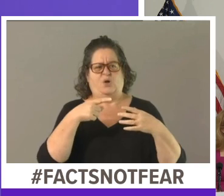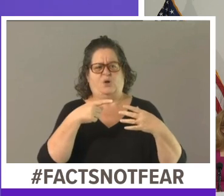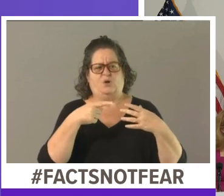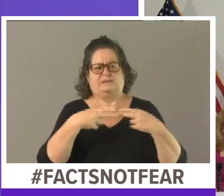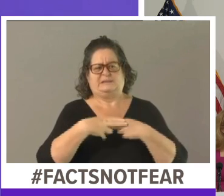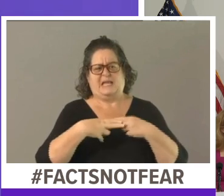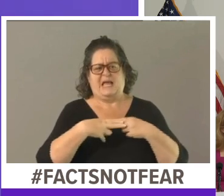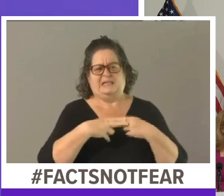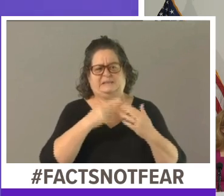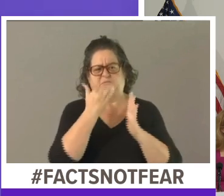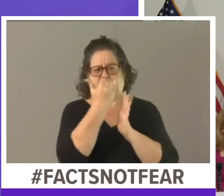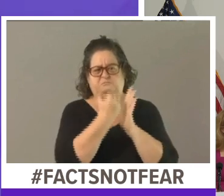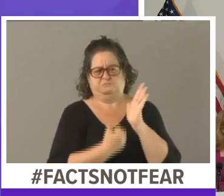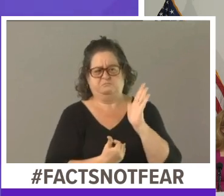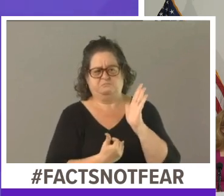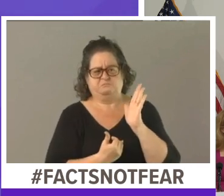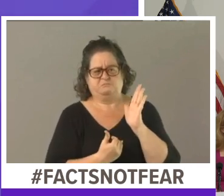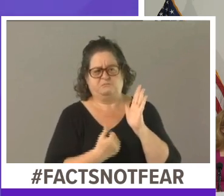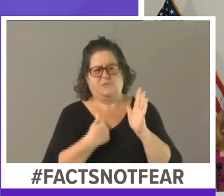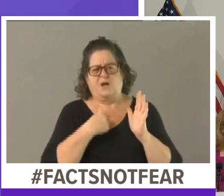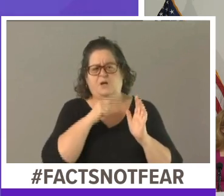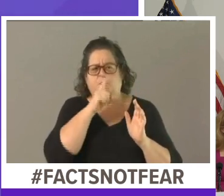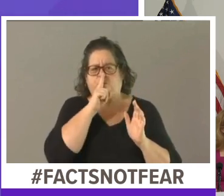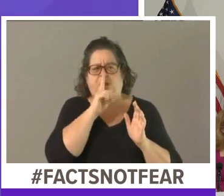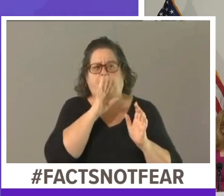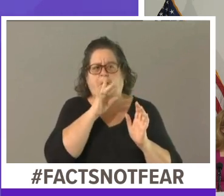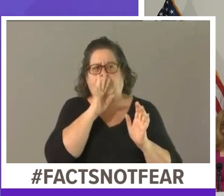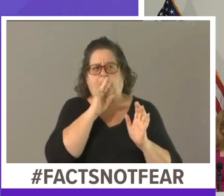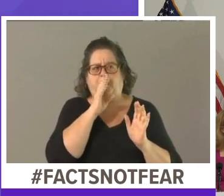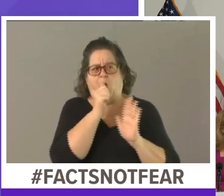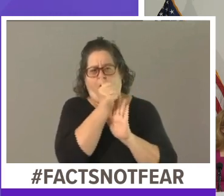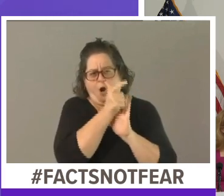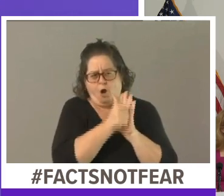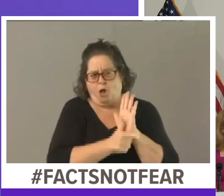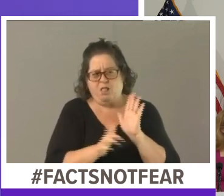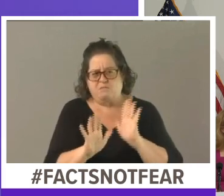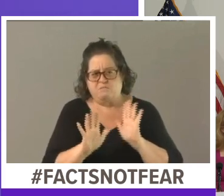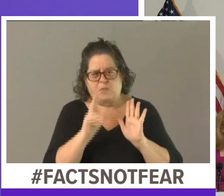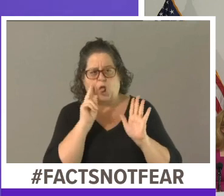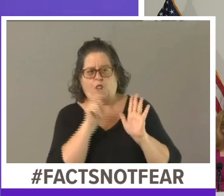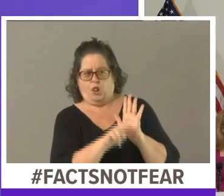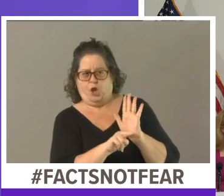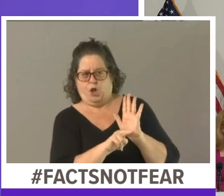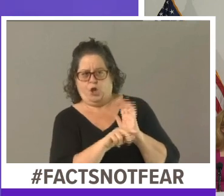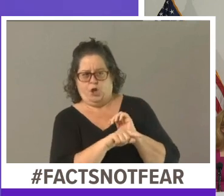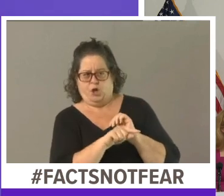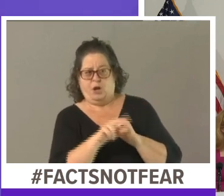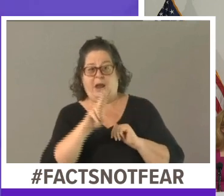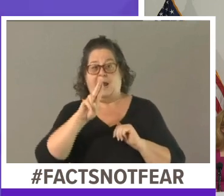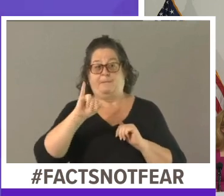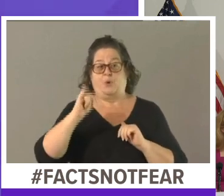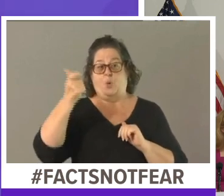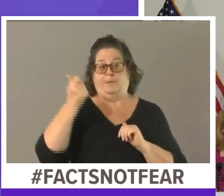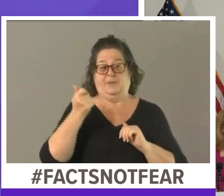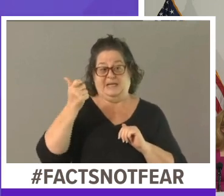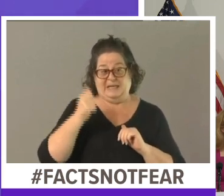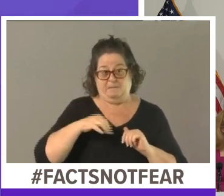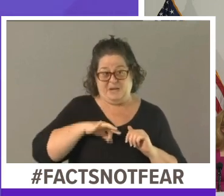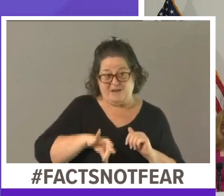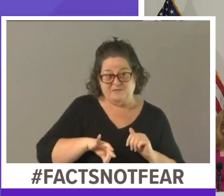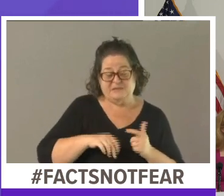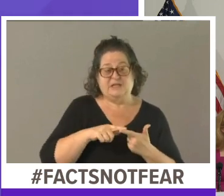I'm not going to read through every bullet point on this slide, but it's things from unemployment benefits to things to help our schools and